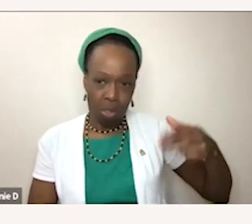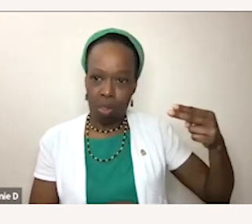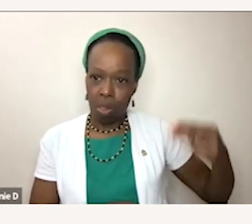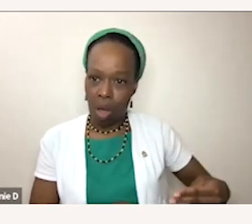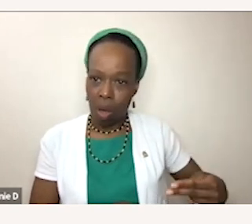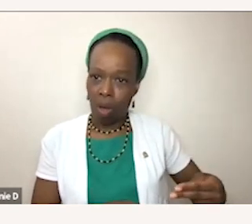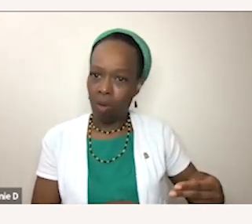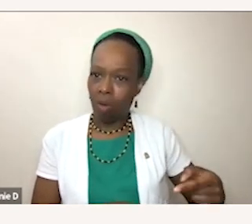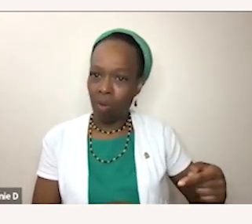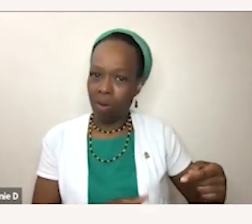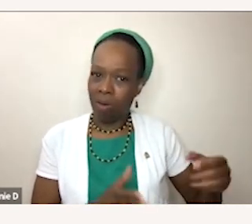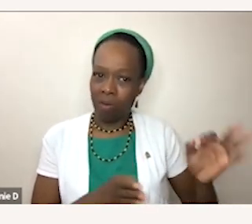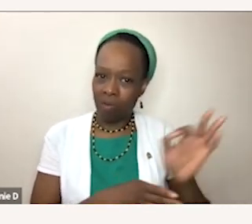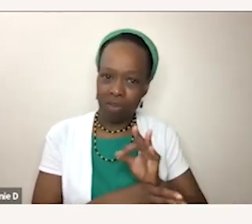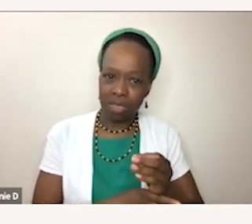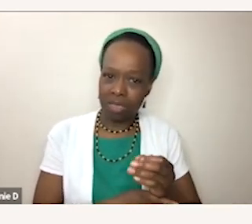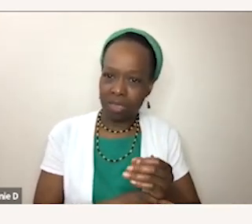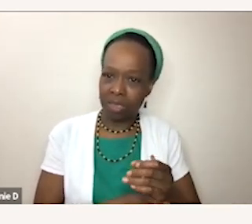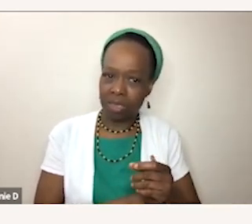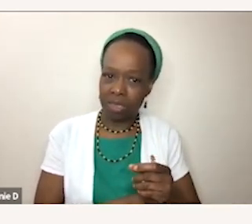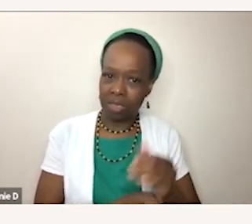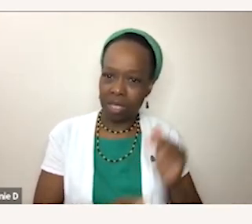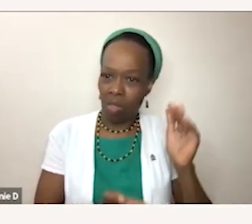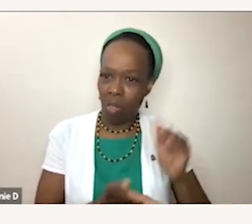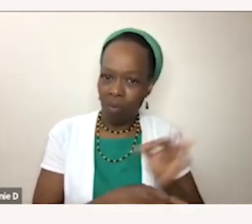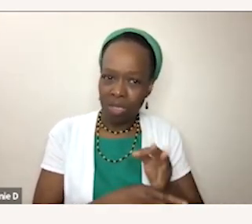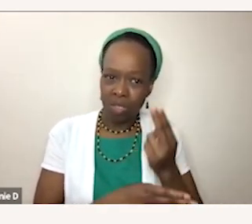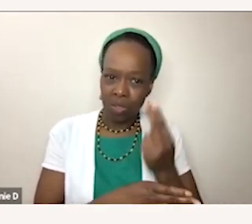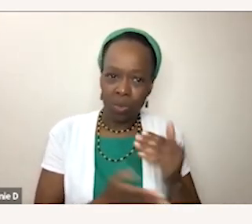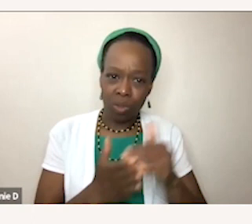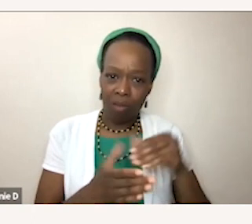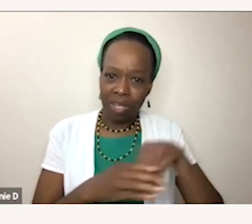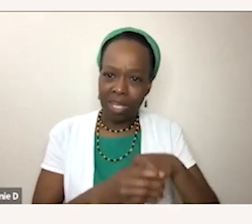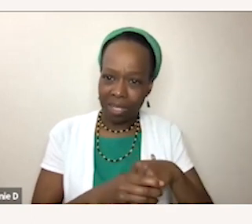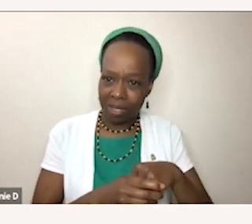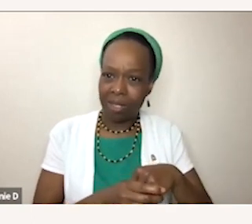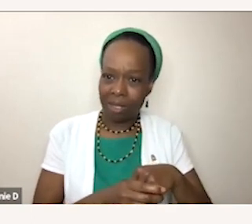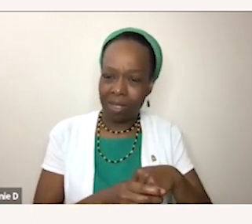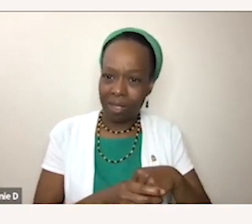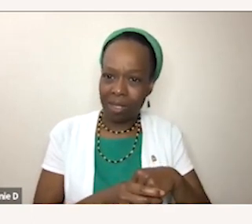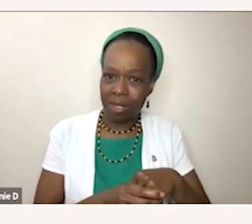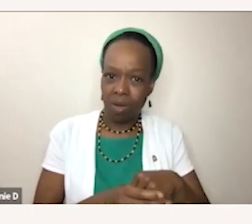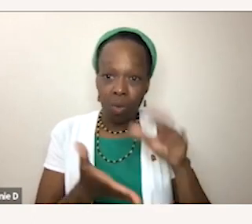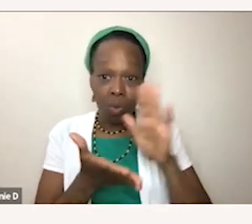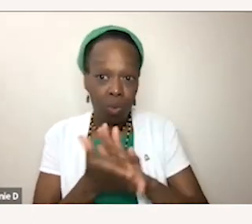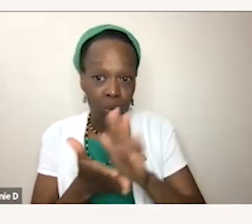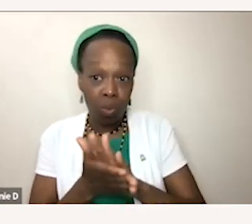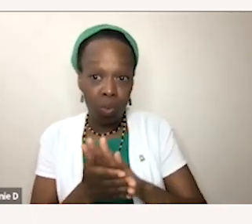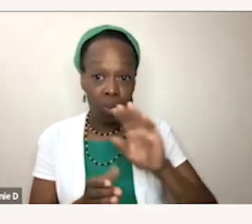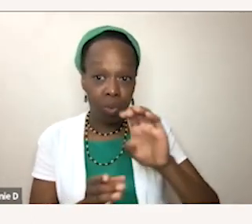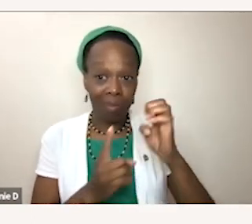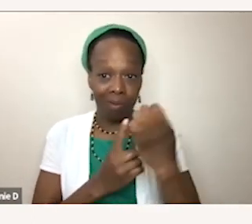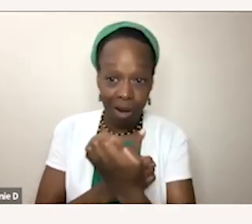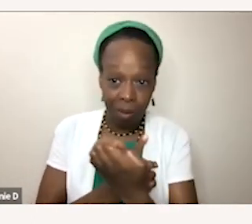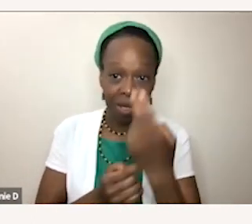commonly used. I know in school settings and healthcare settings, pretty much everywhere. But think about